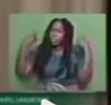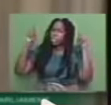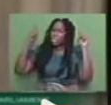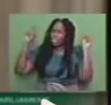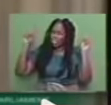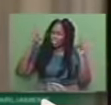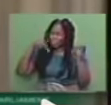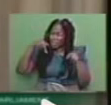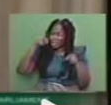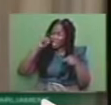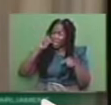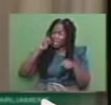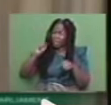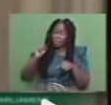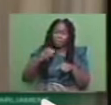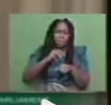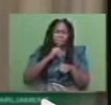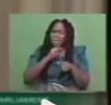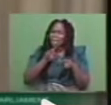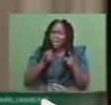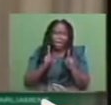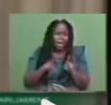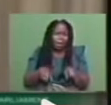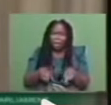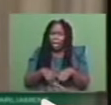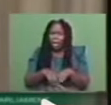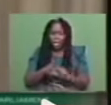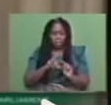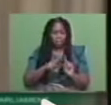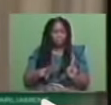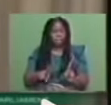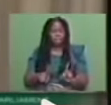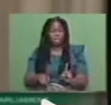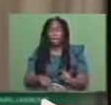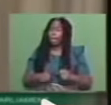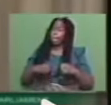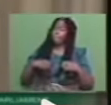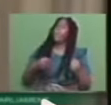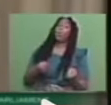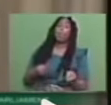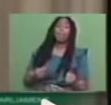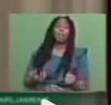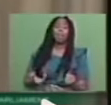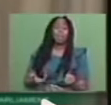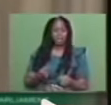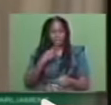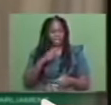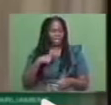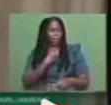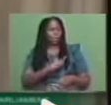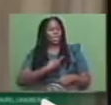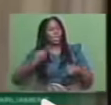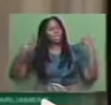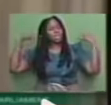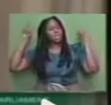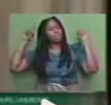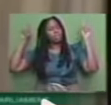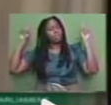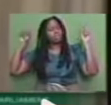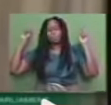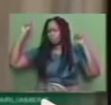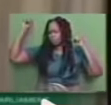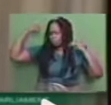not materialized. Can you be so bold-faced to claim achievements that have not